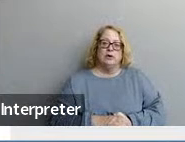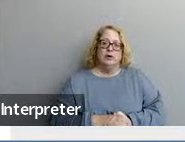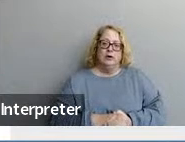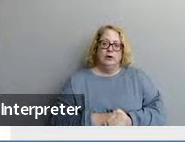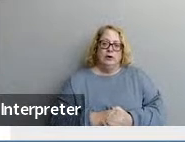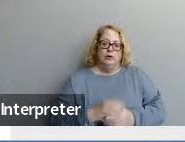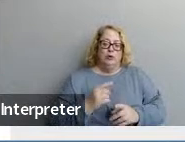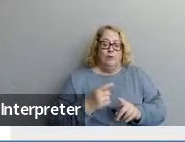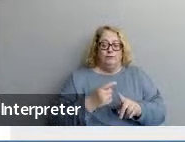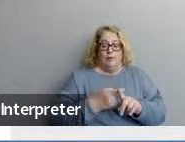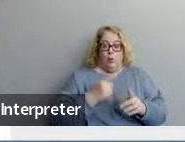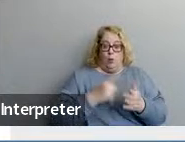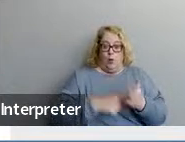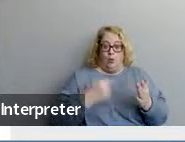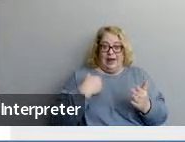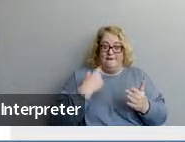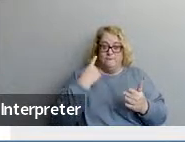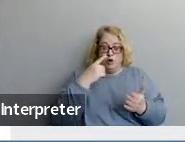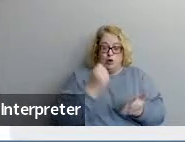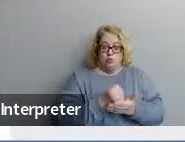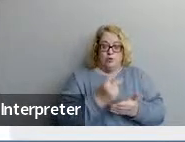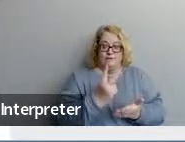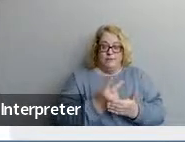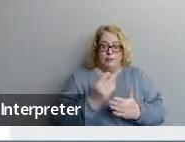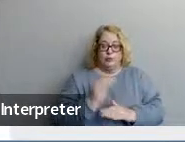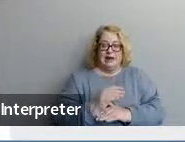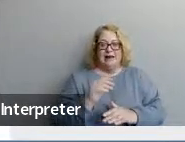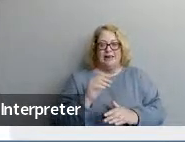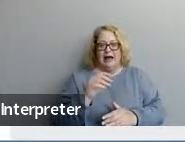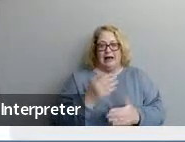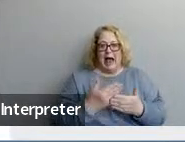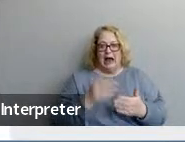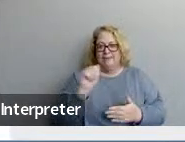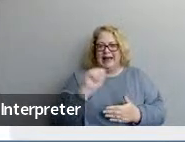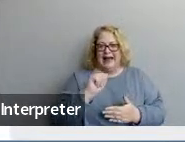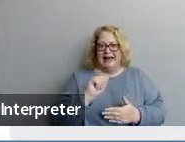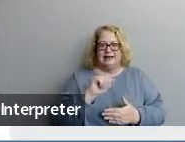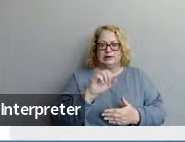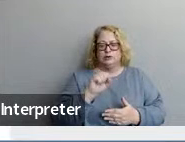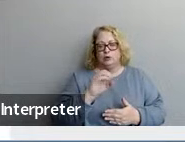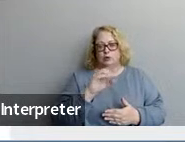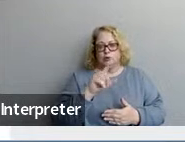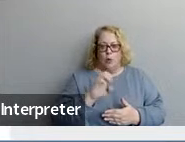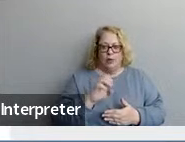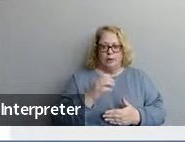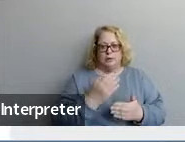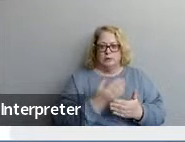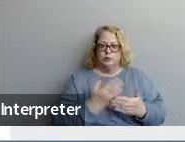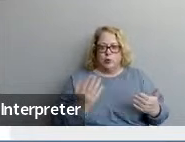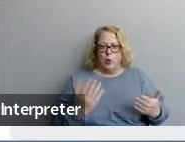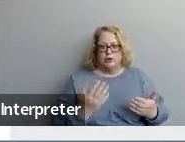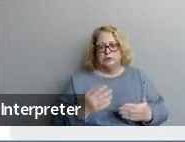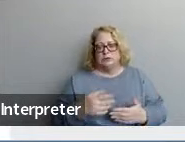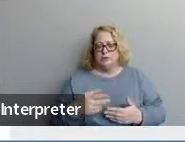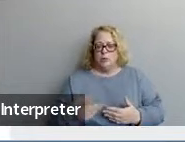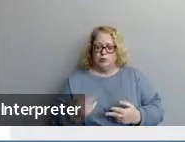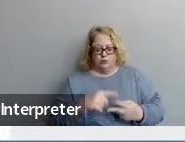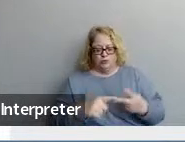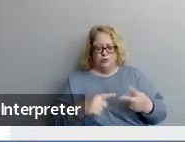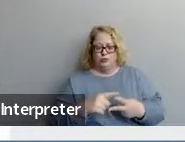for approval this evening, so like item A is sole source, item B is sole source. So those are